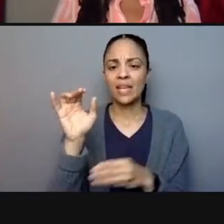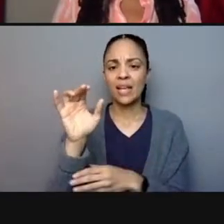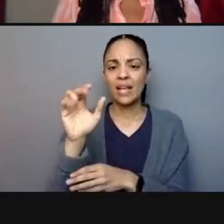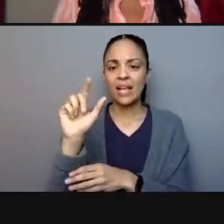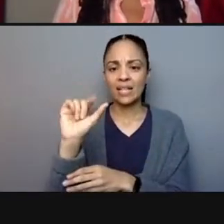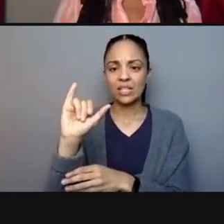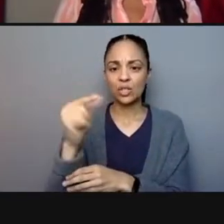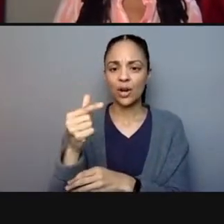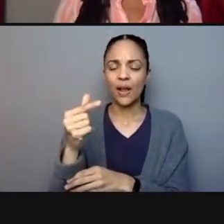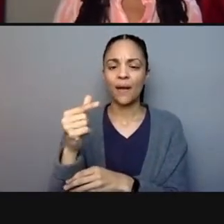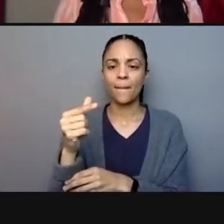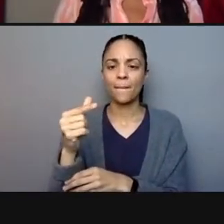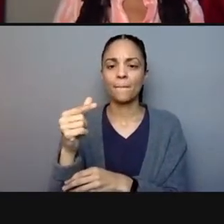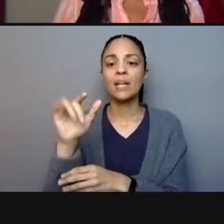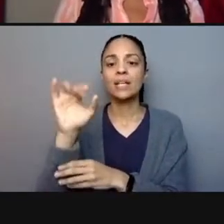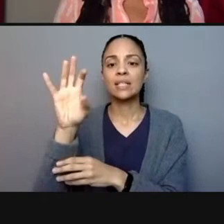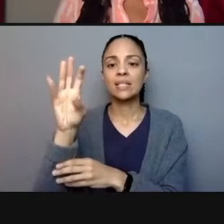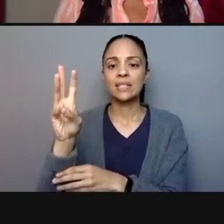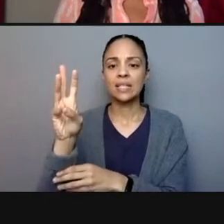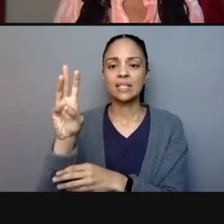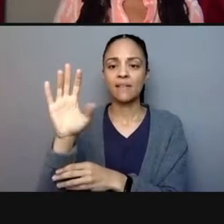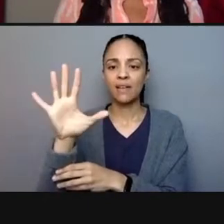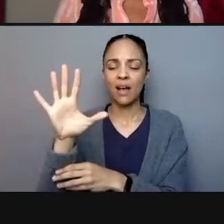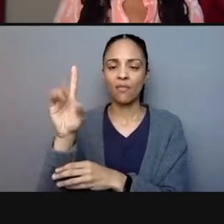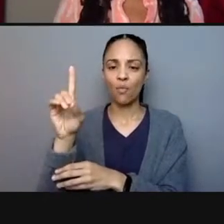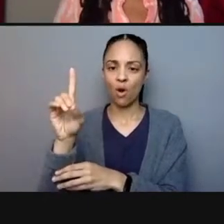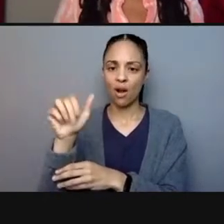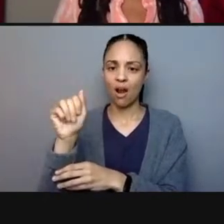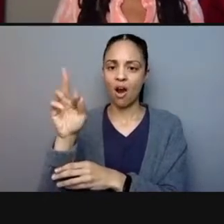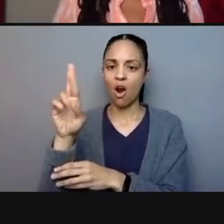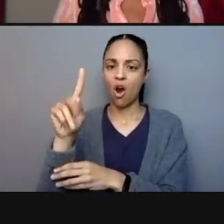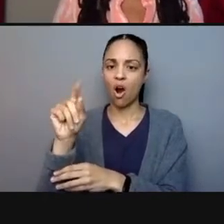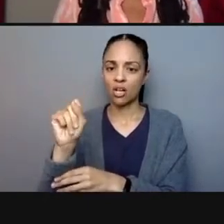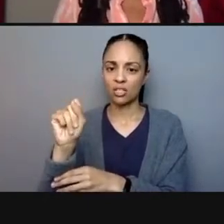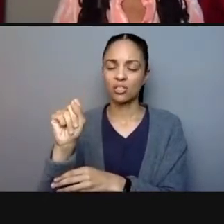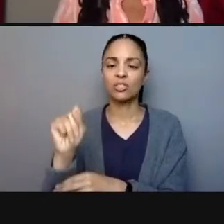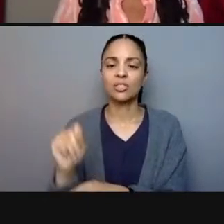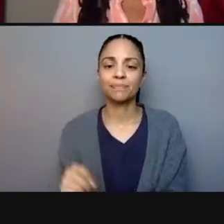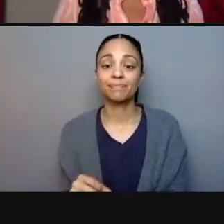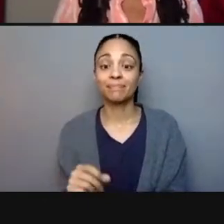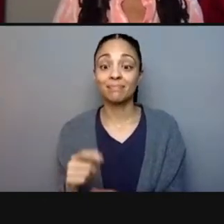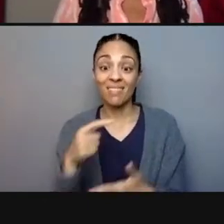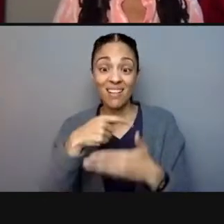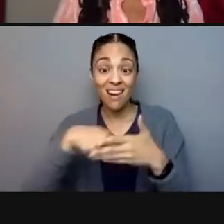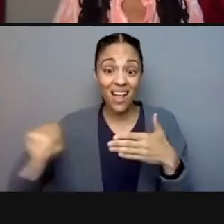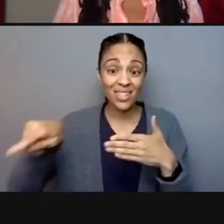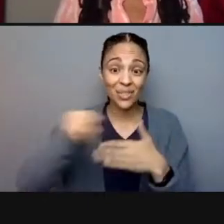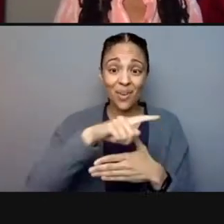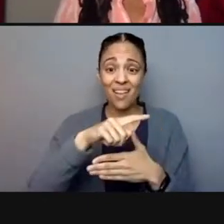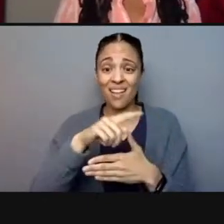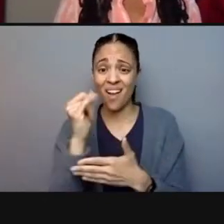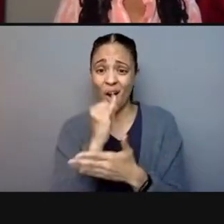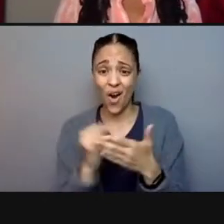651 Arts. So next week, artists are Reggie Wilson,